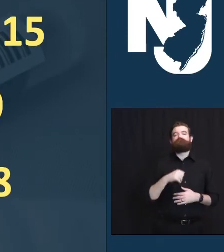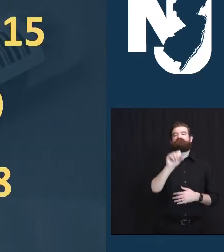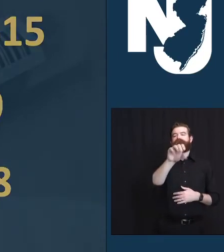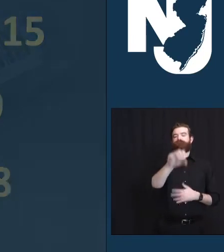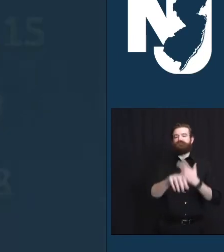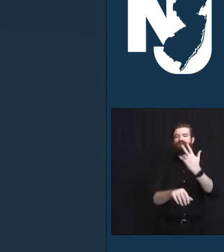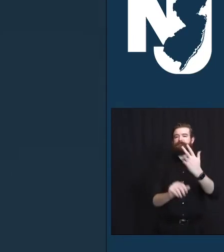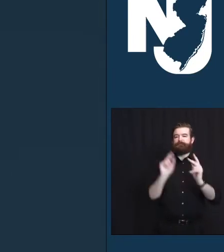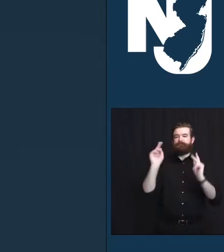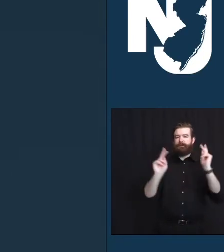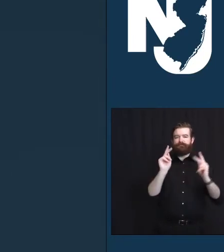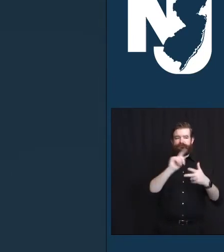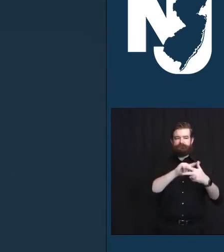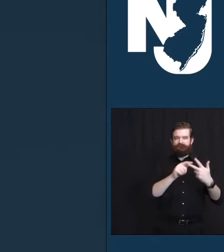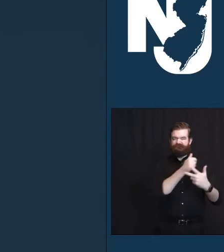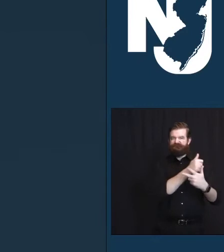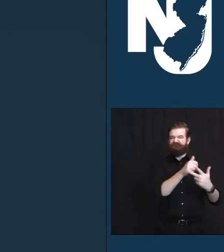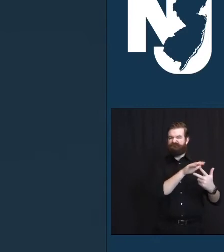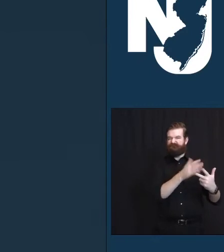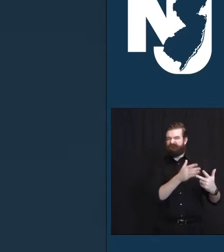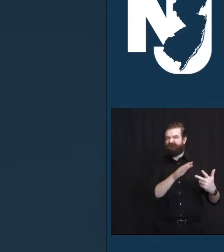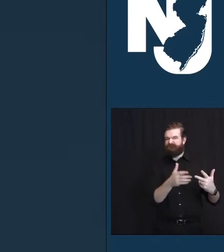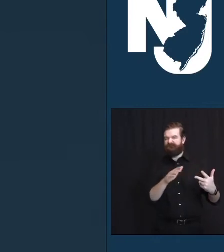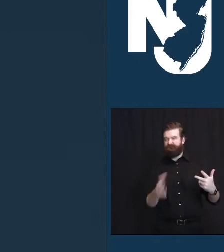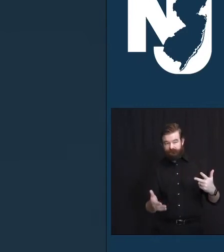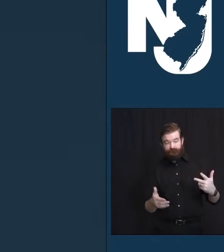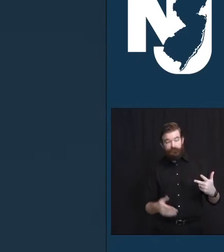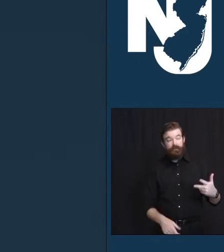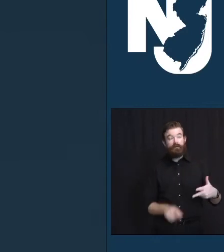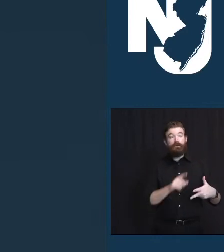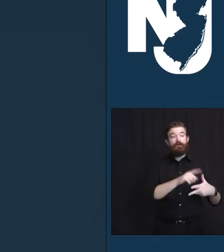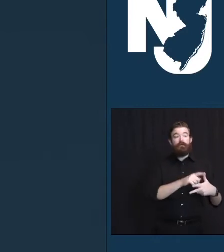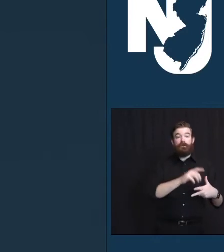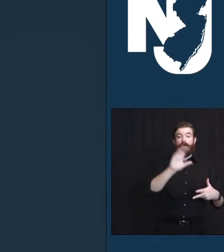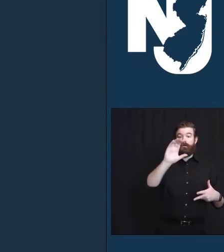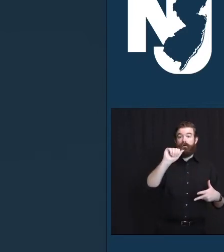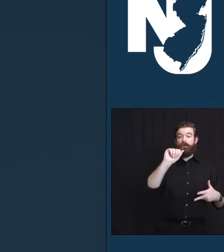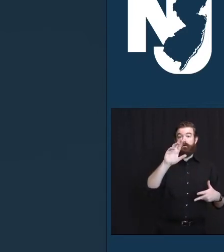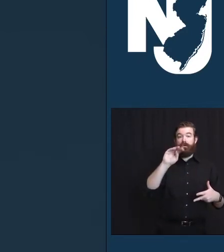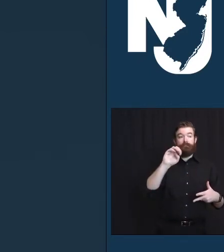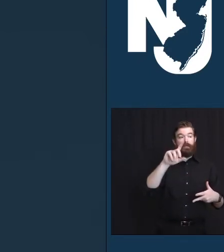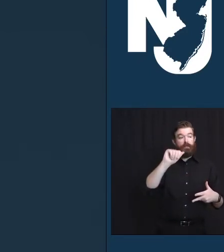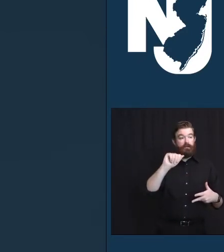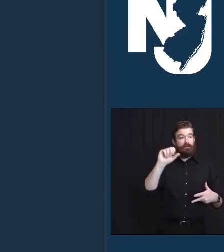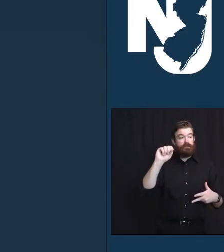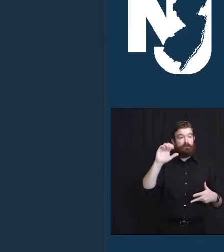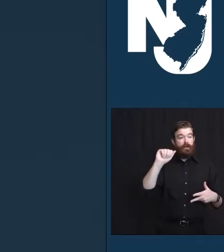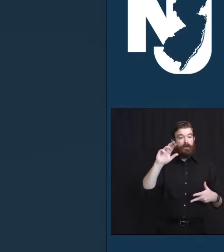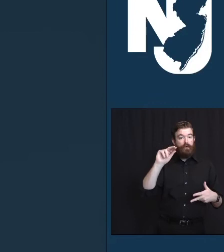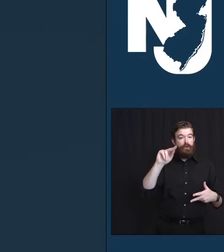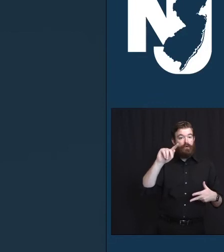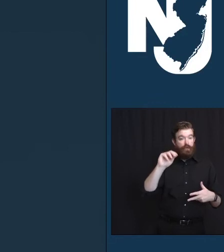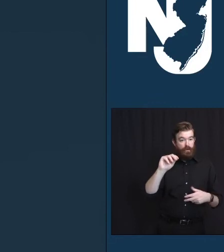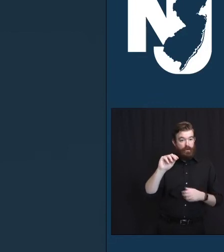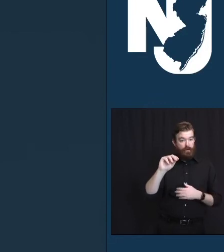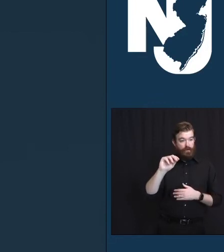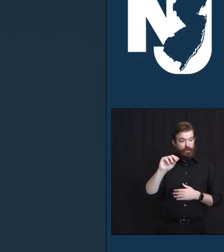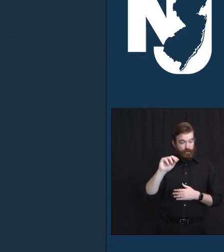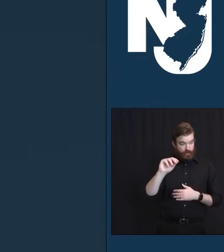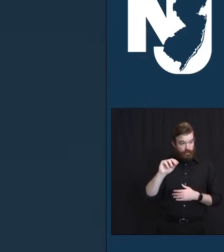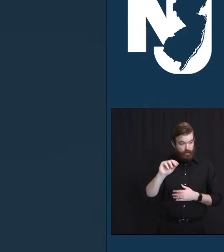lost. We'll begin today by remembering a legend, East Hanover's Carmela Scarnato, who passed away